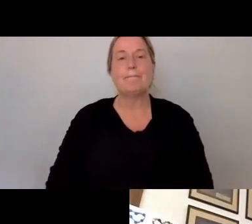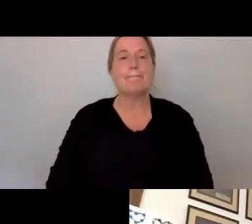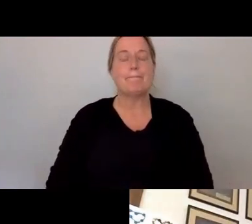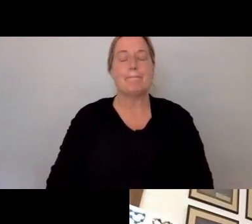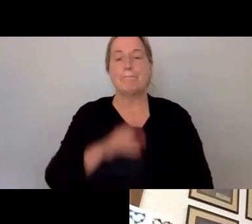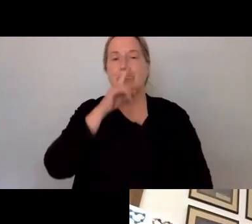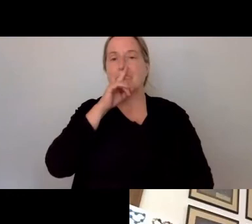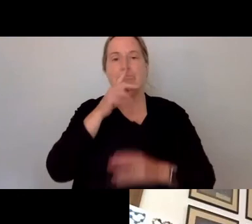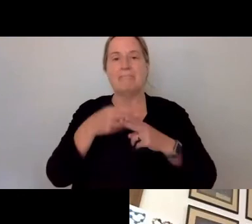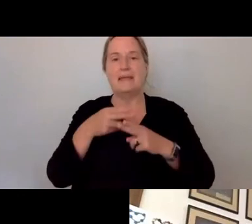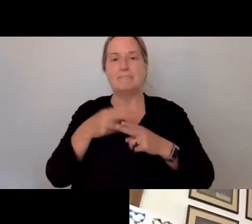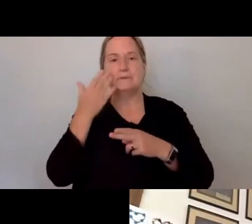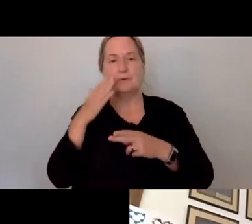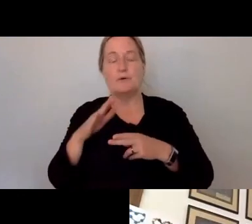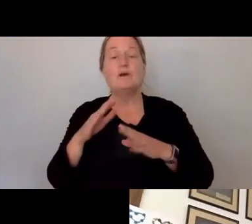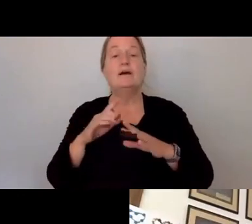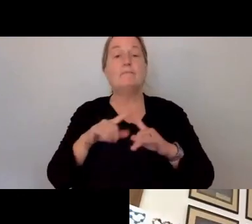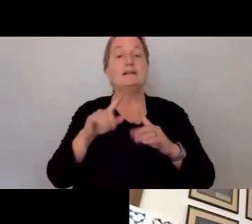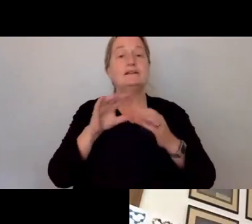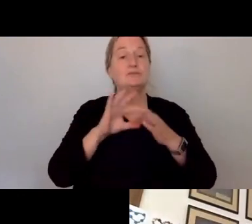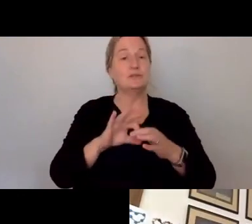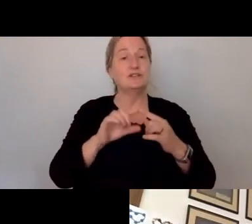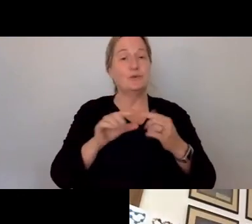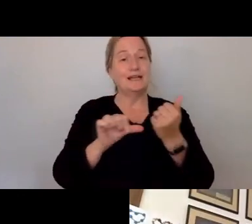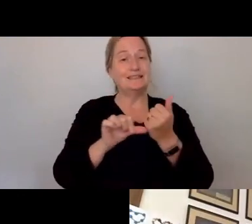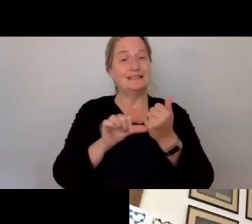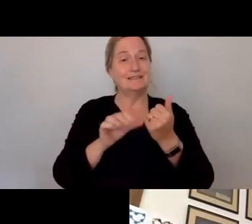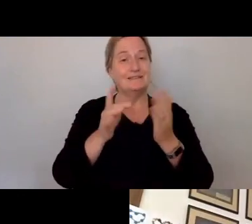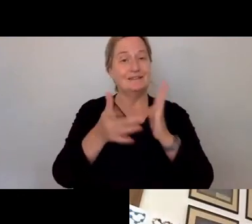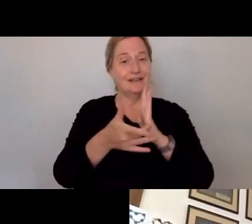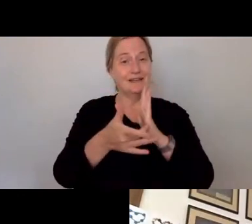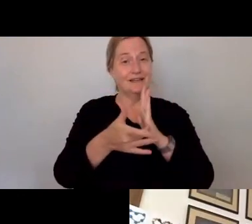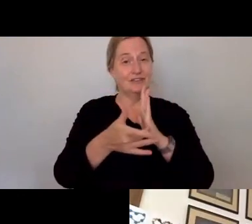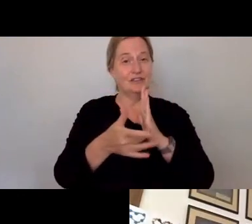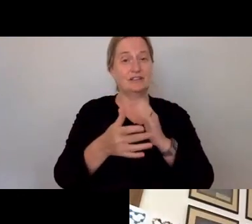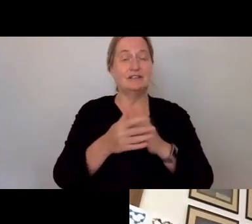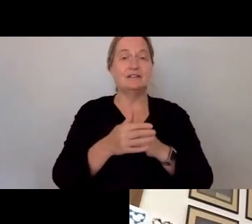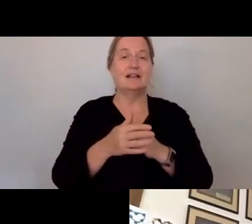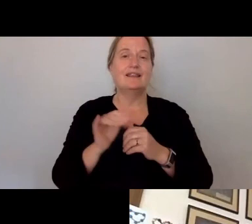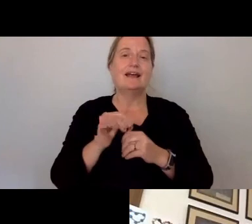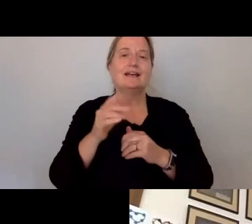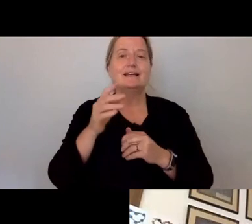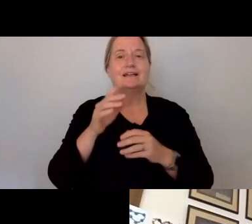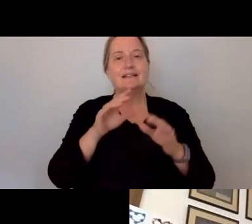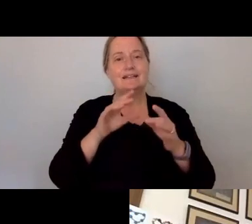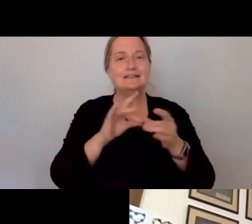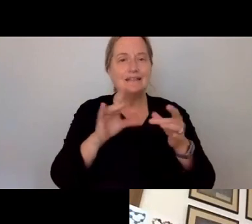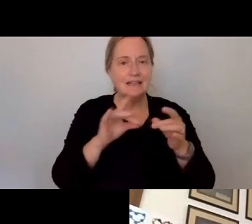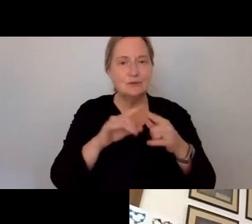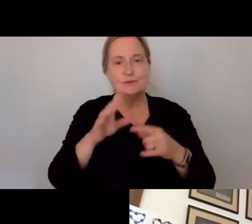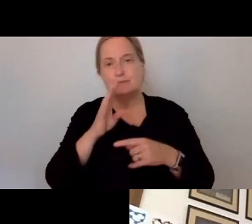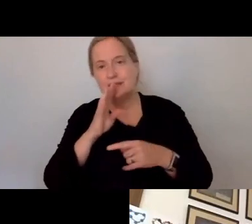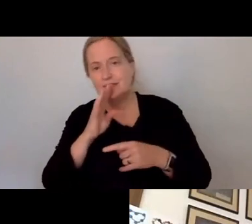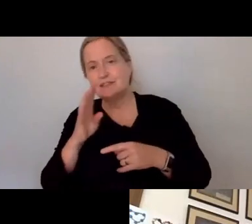and it's about assistive technology. Assistive technology, text-to-speech software, speech-to-text, etc., is